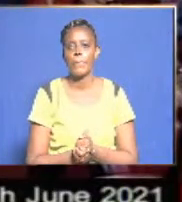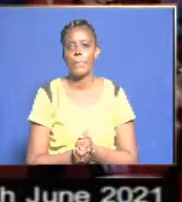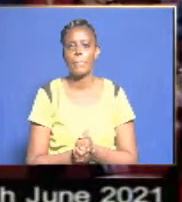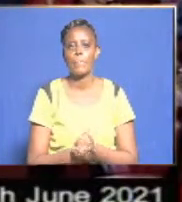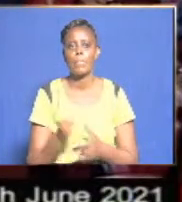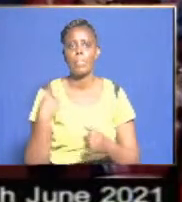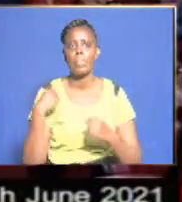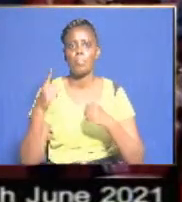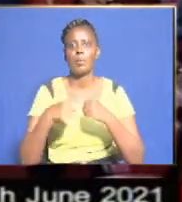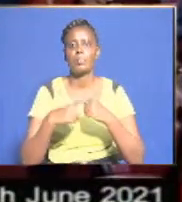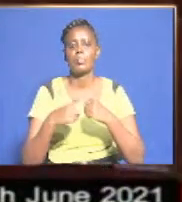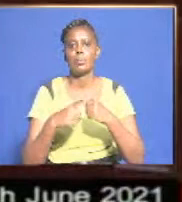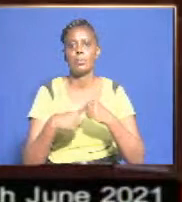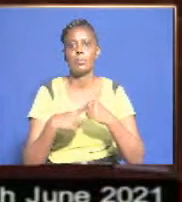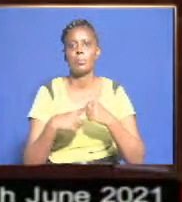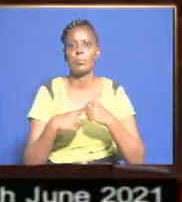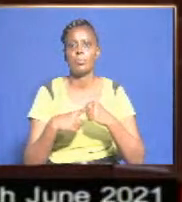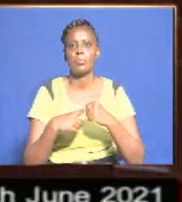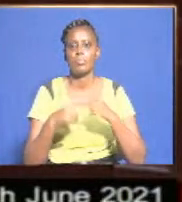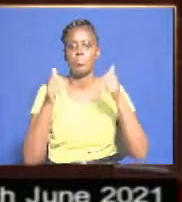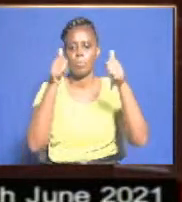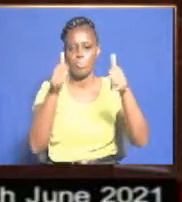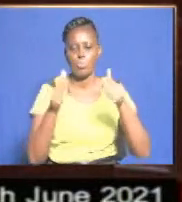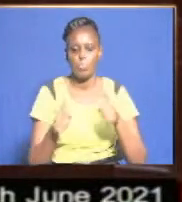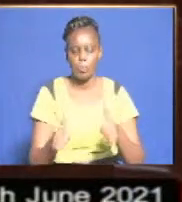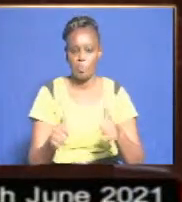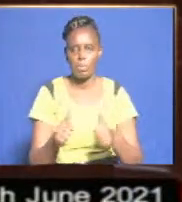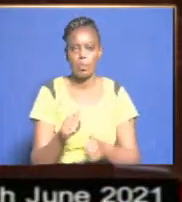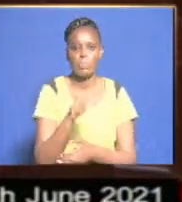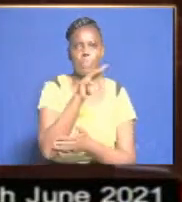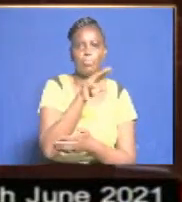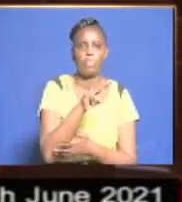Order number six, notices of motion.